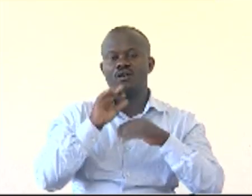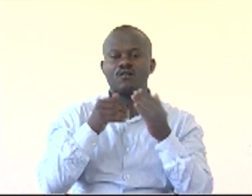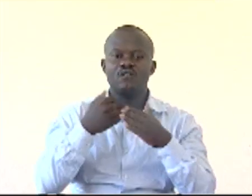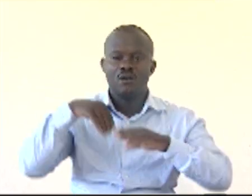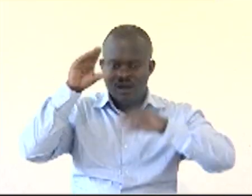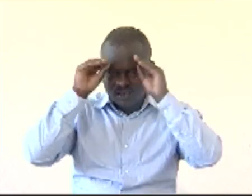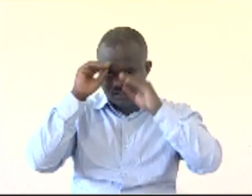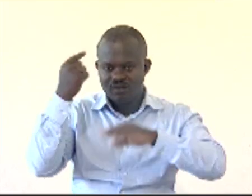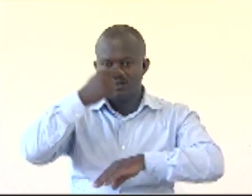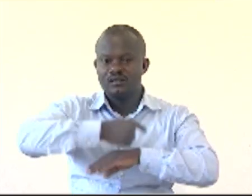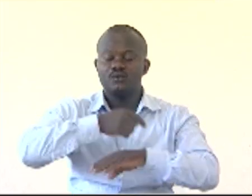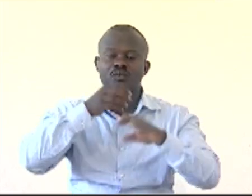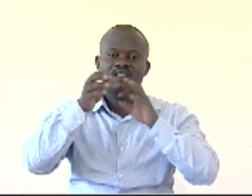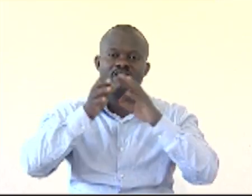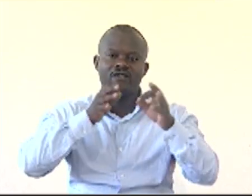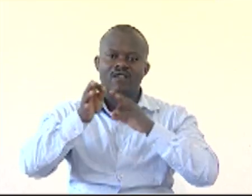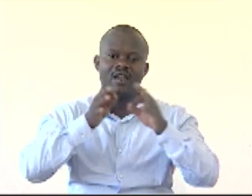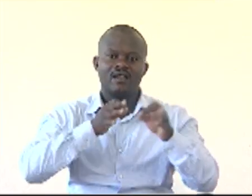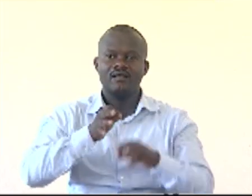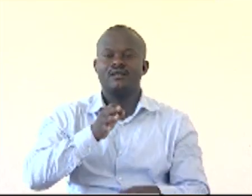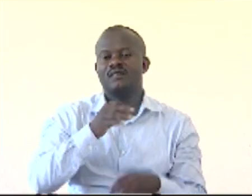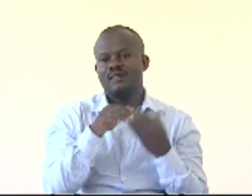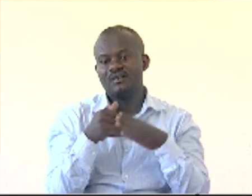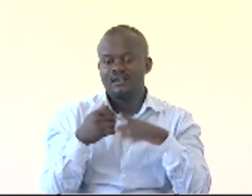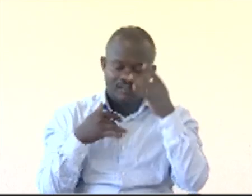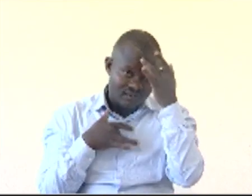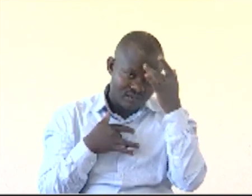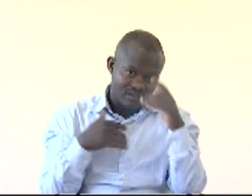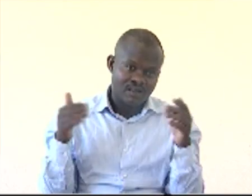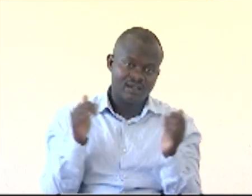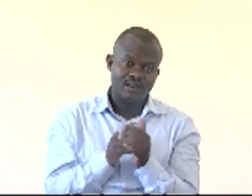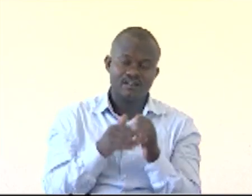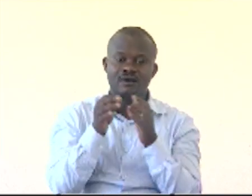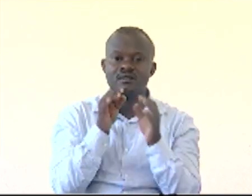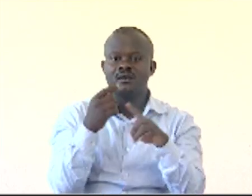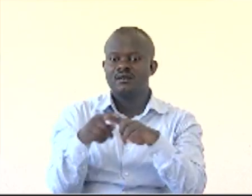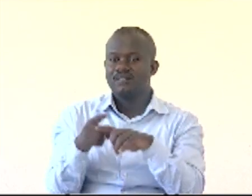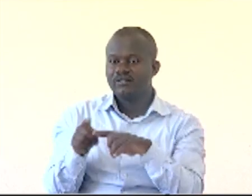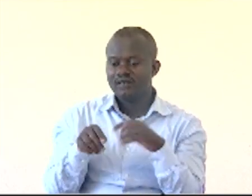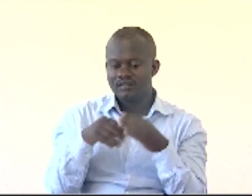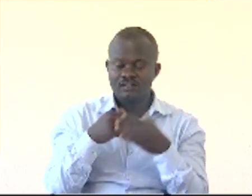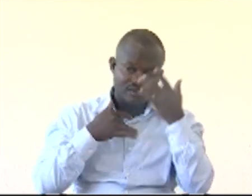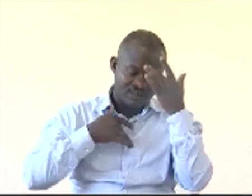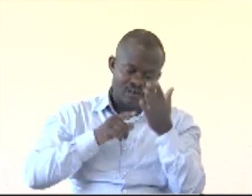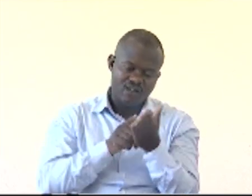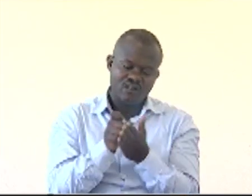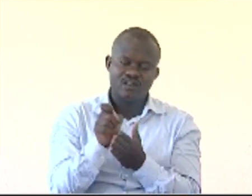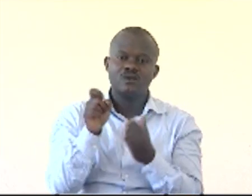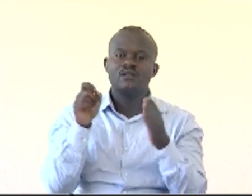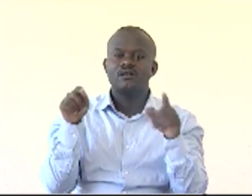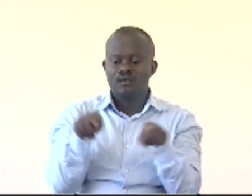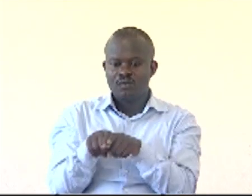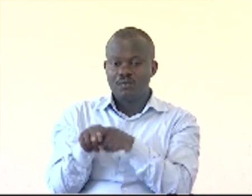lesson today: to define infectious disease and explain different infectious diseases